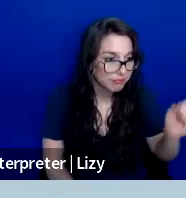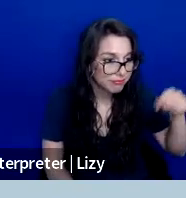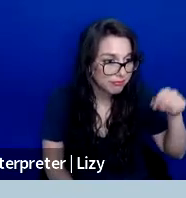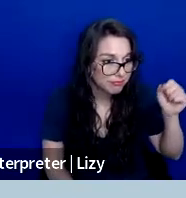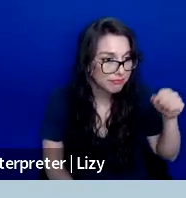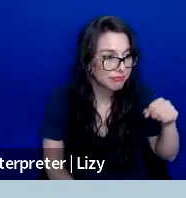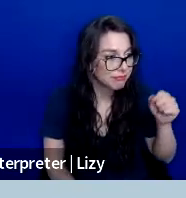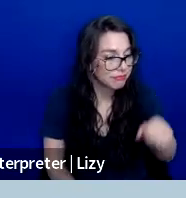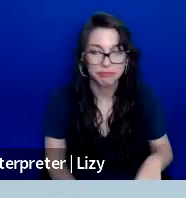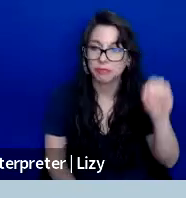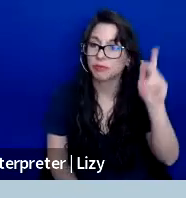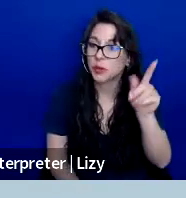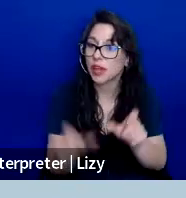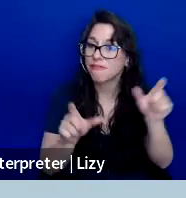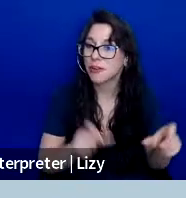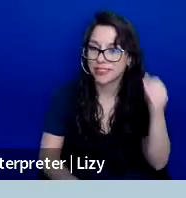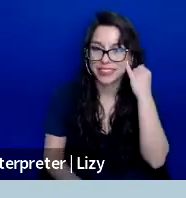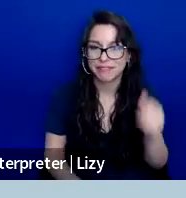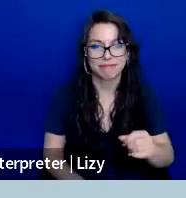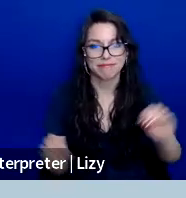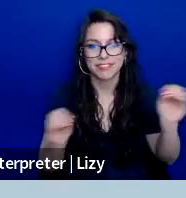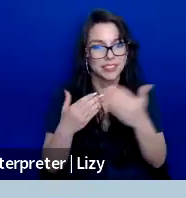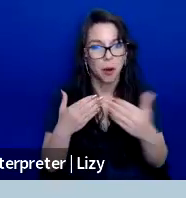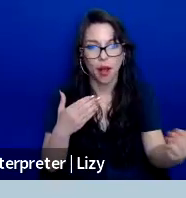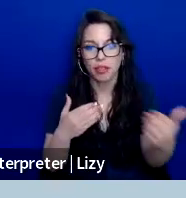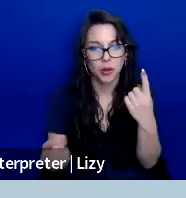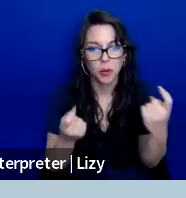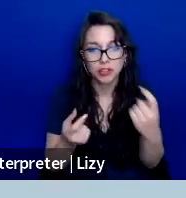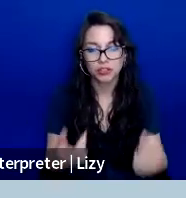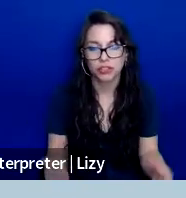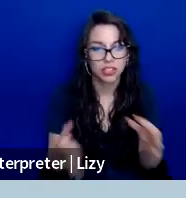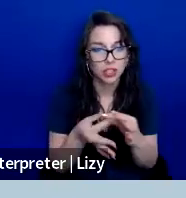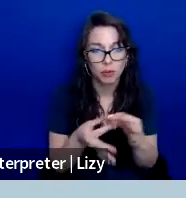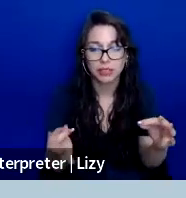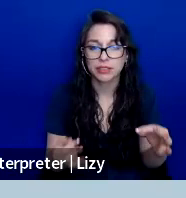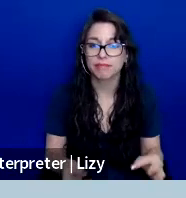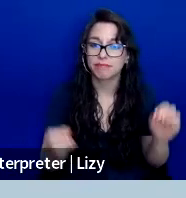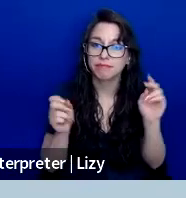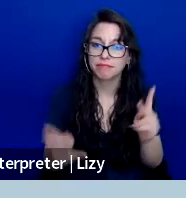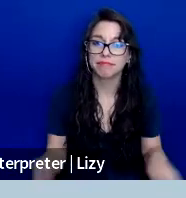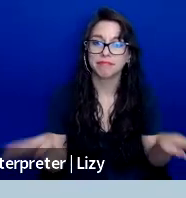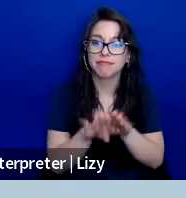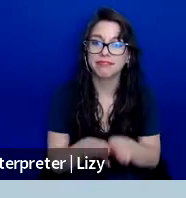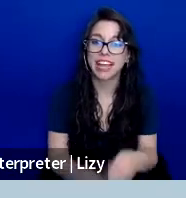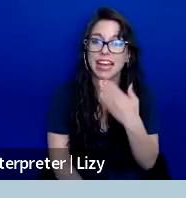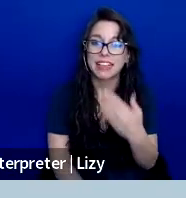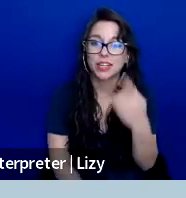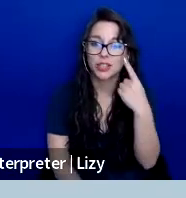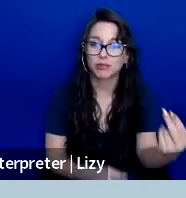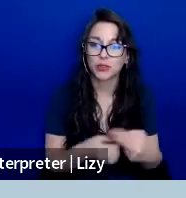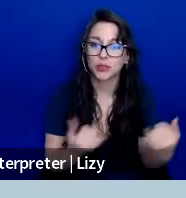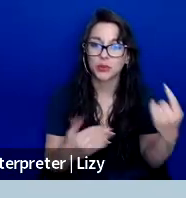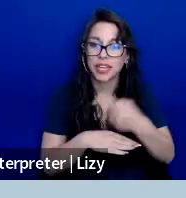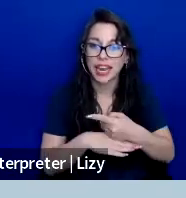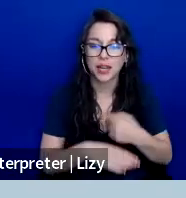Okay, folks. Well, if there aren't any other questions or comments, we want to thank you for joining us today. We